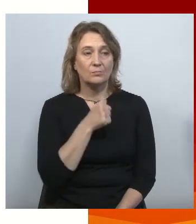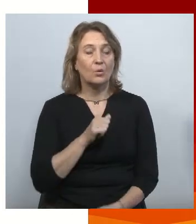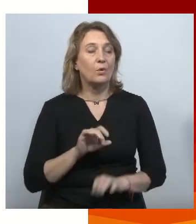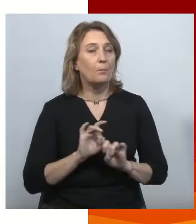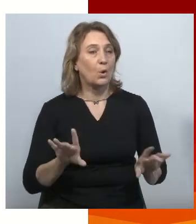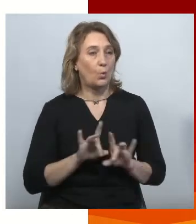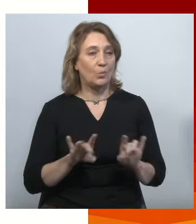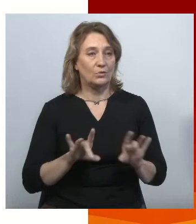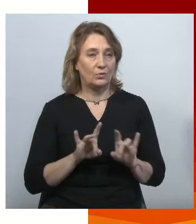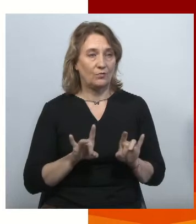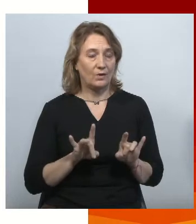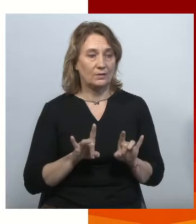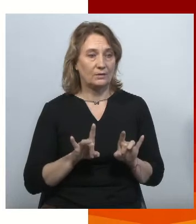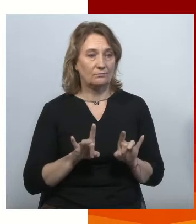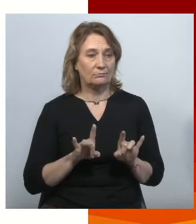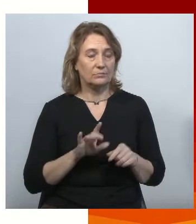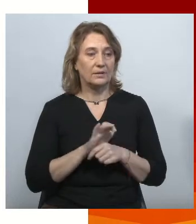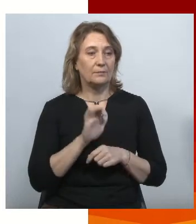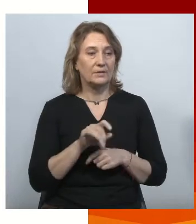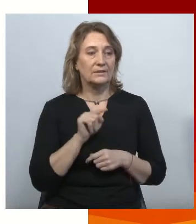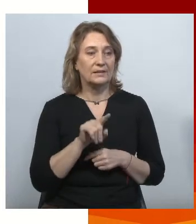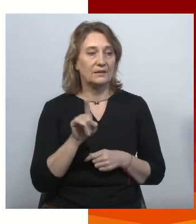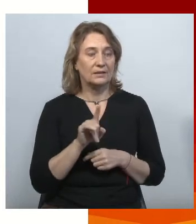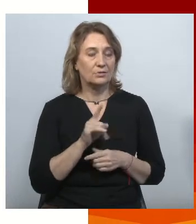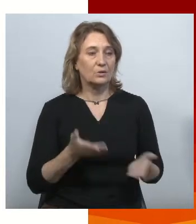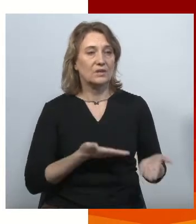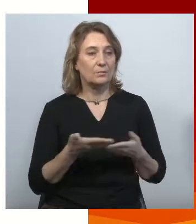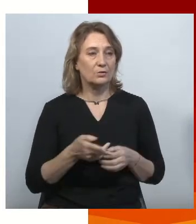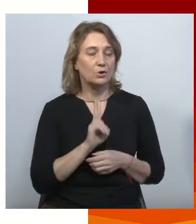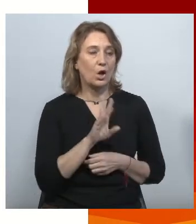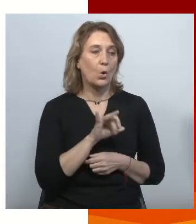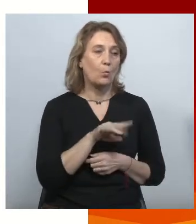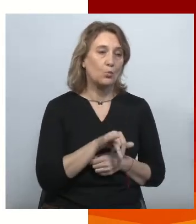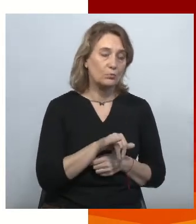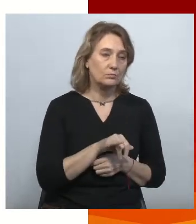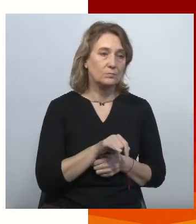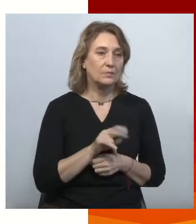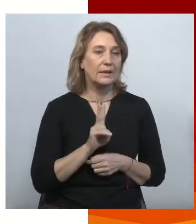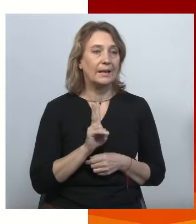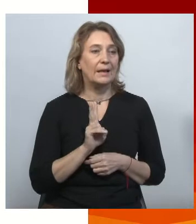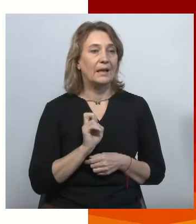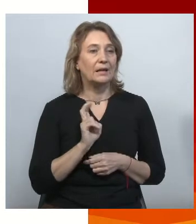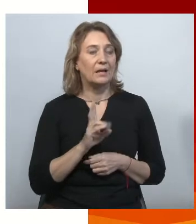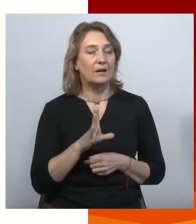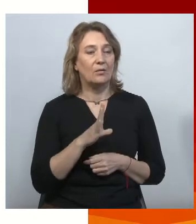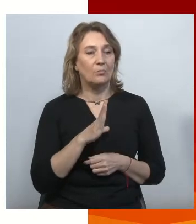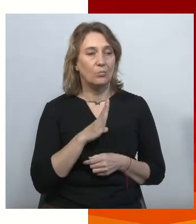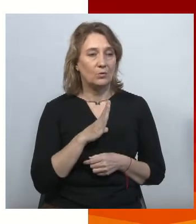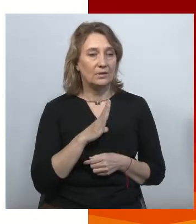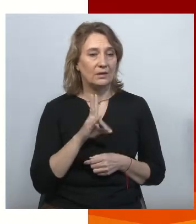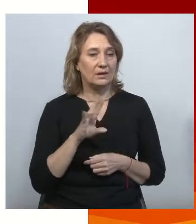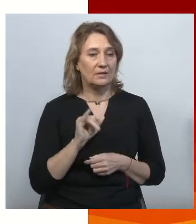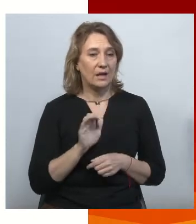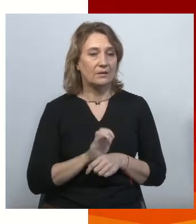Okay, then I will try to comment on these, and later we will send you the link to the full